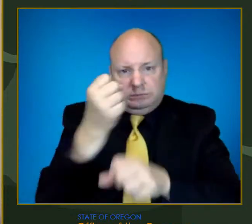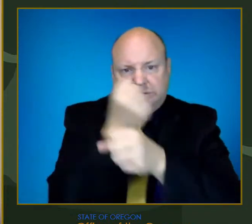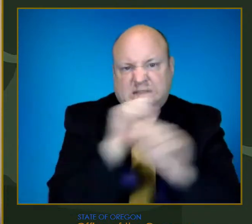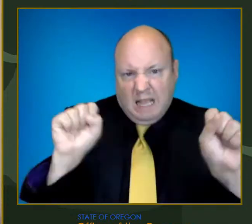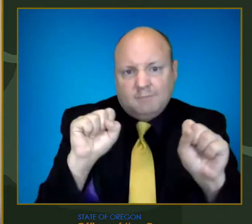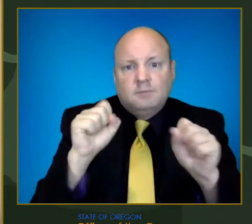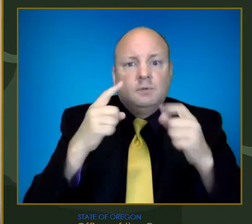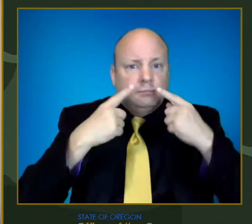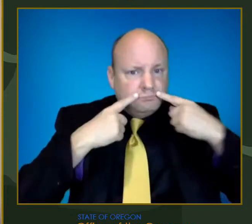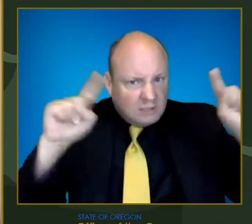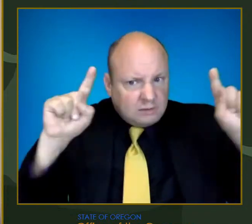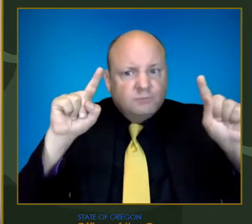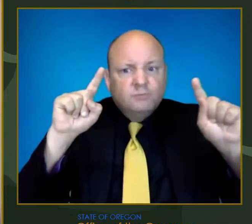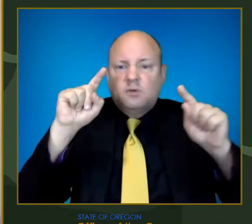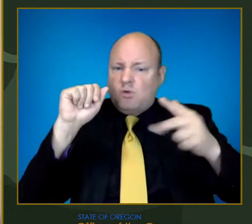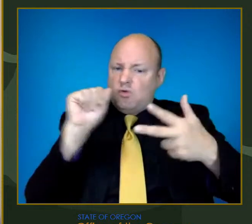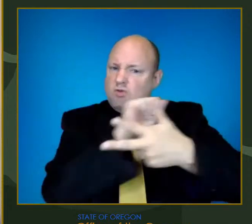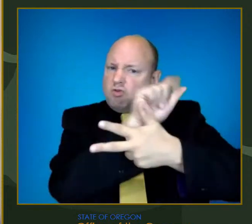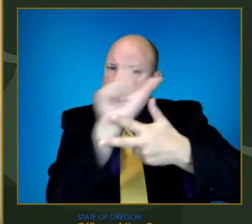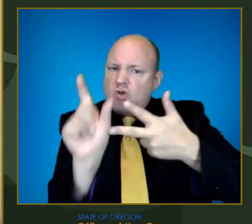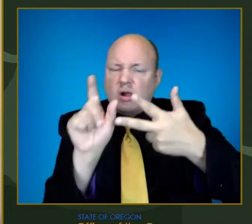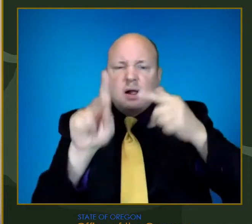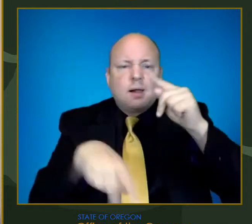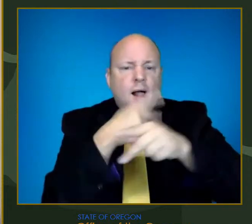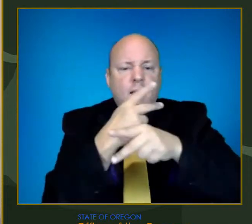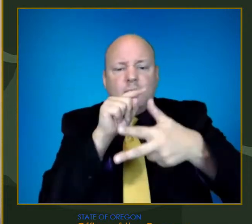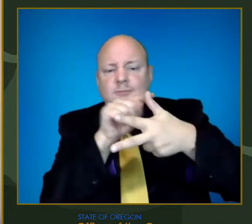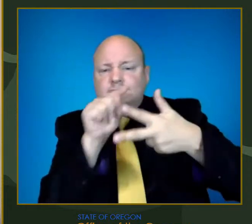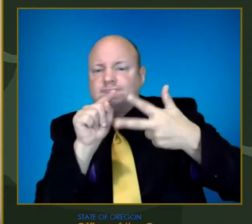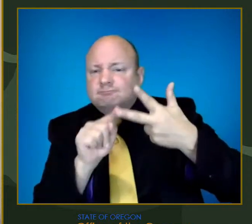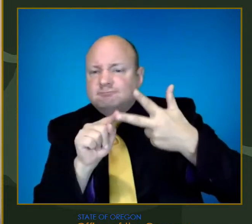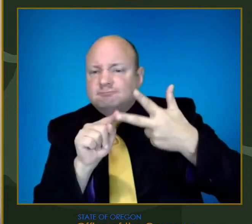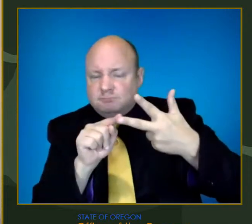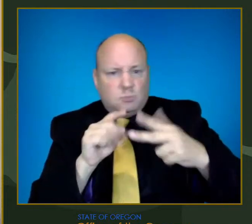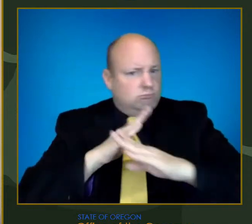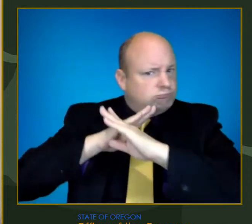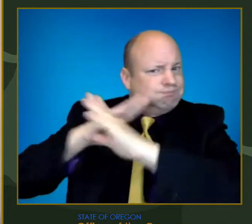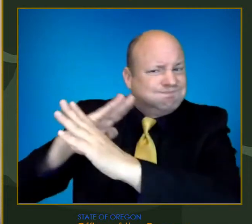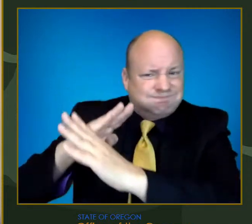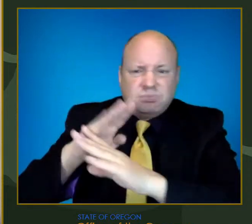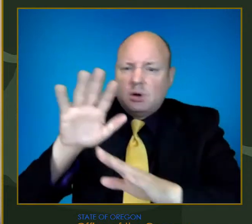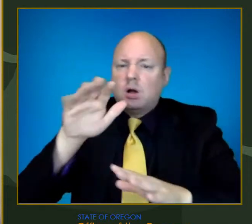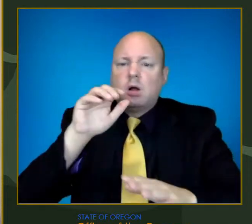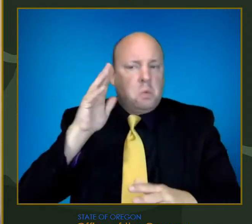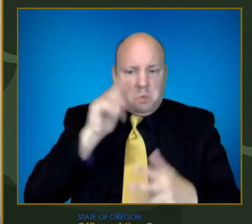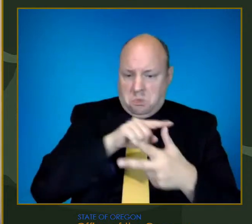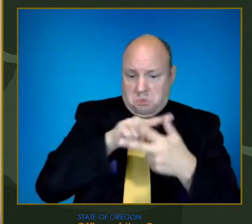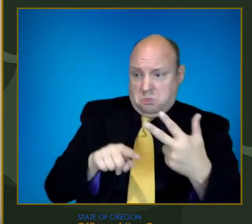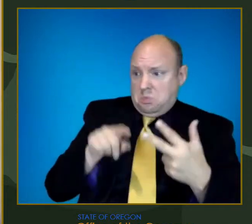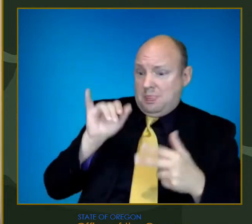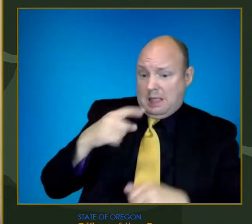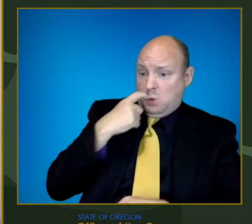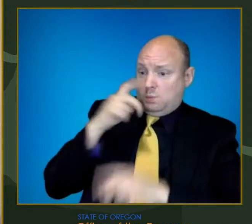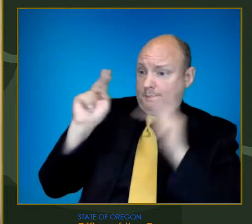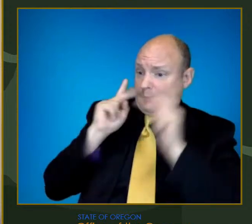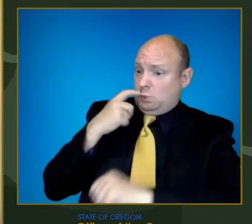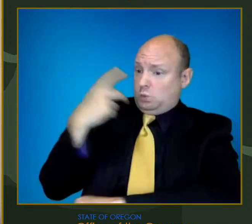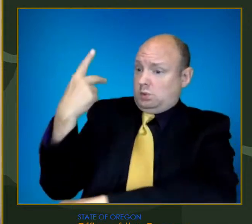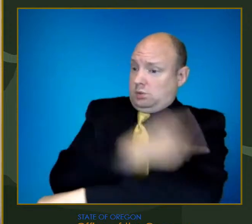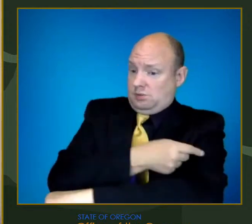severe COVID-19 infection, which leads to hospitalization. The COVID-19 vaccine is saving